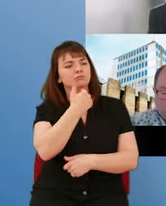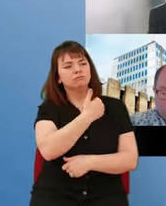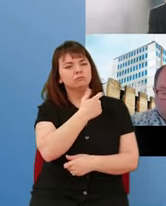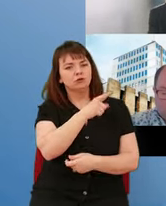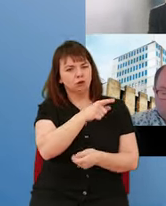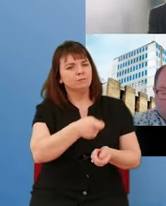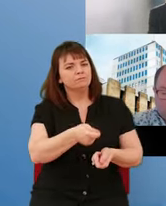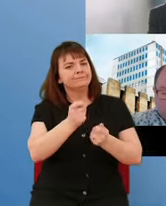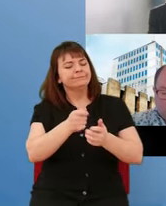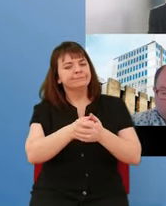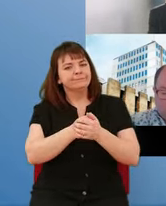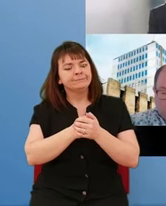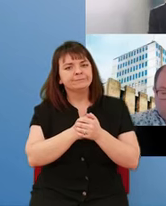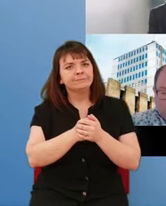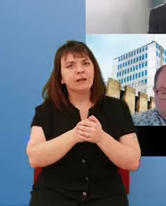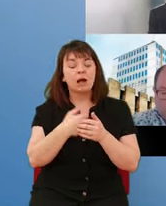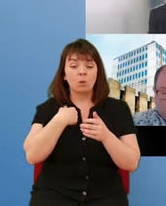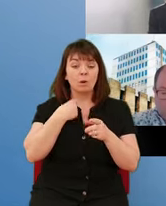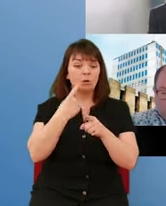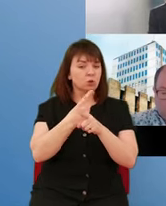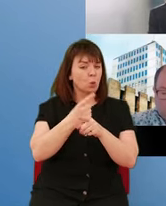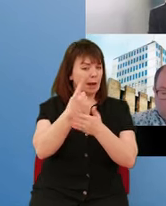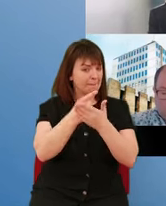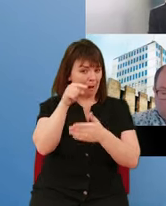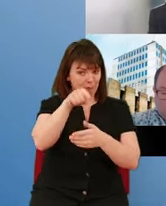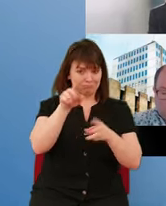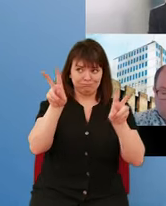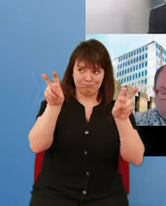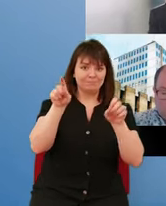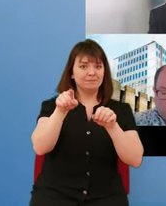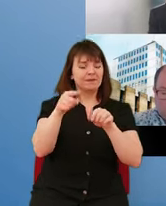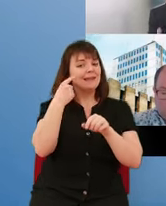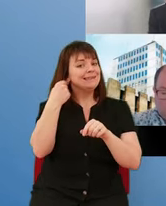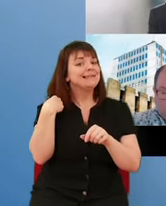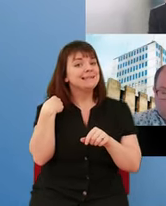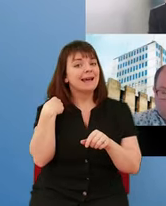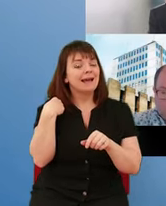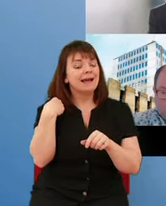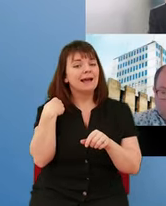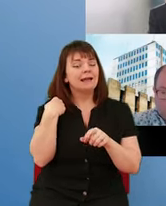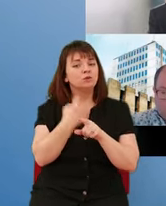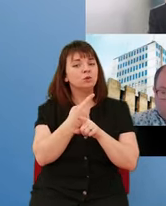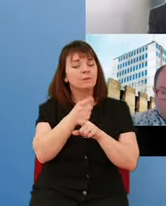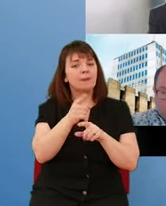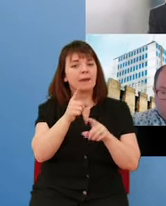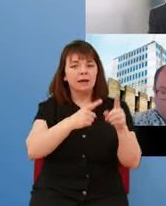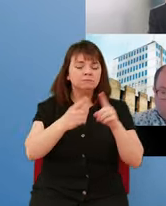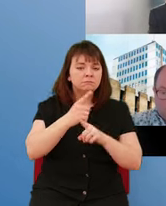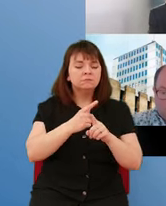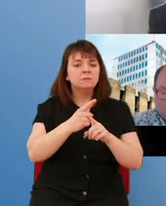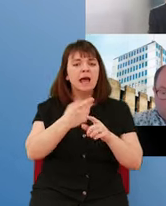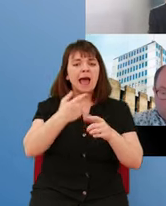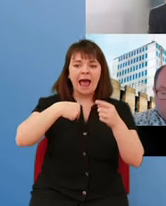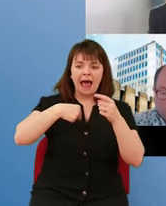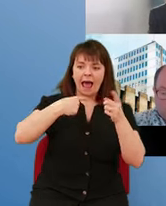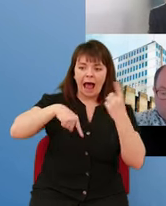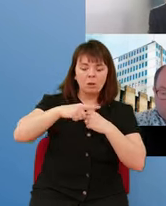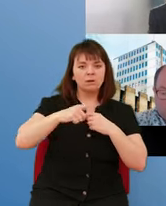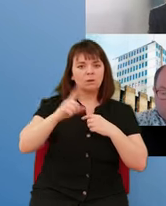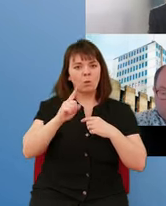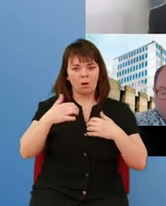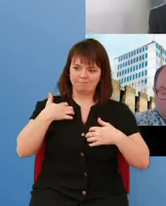of our aspirations for workforce planning now that our staff have come back from being redeployed.